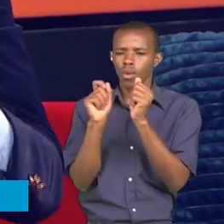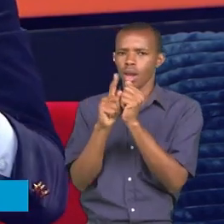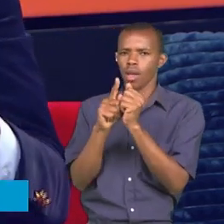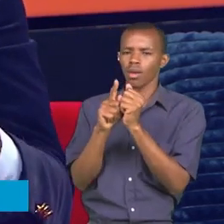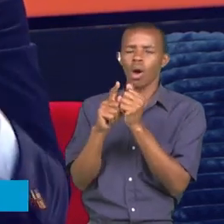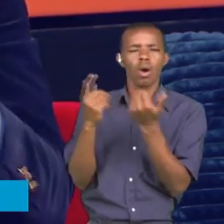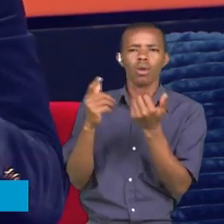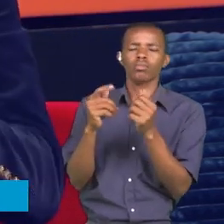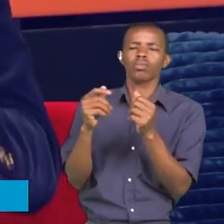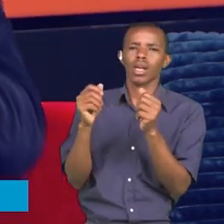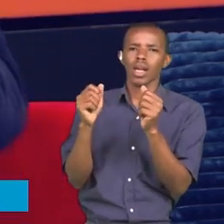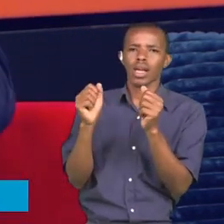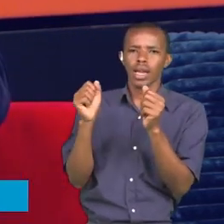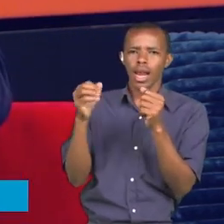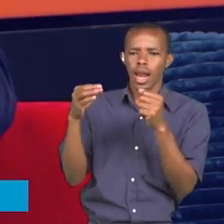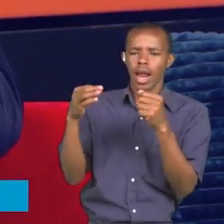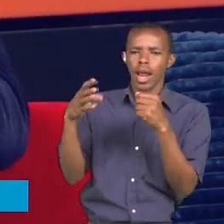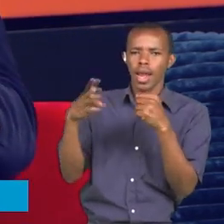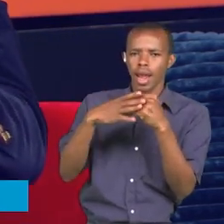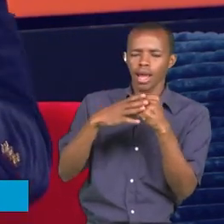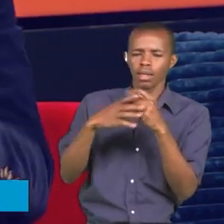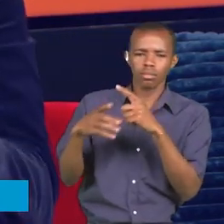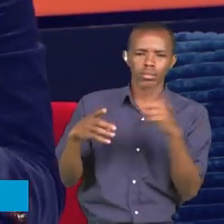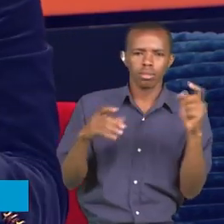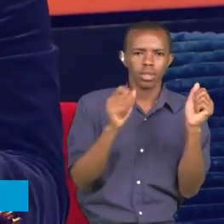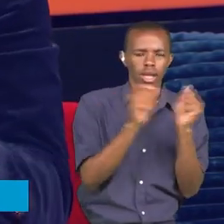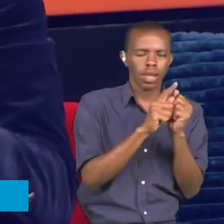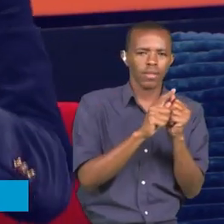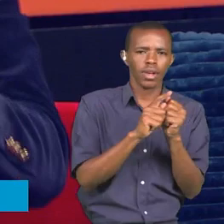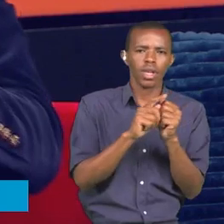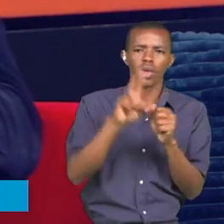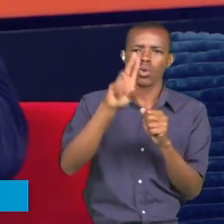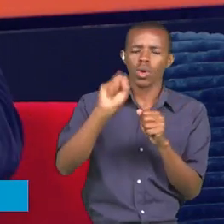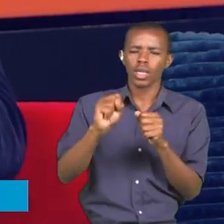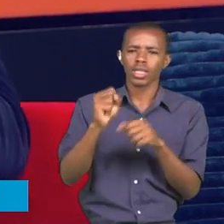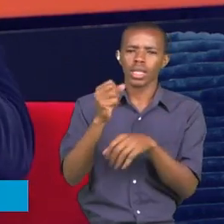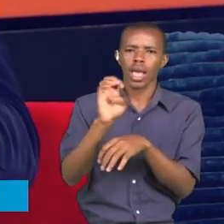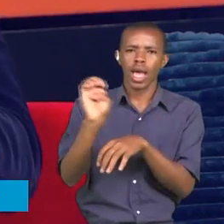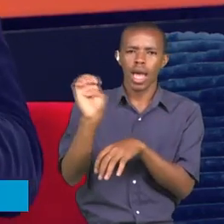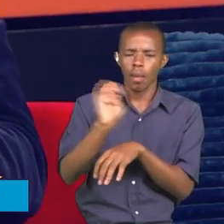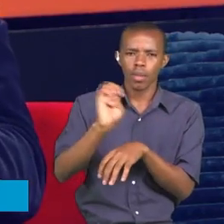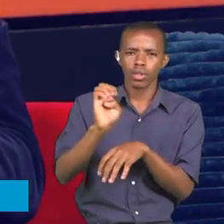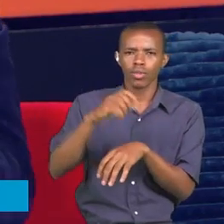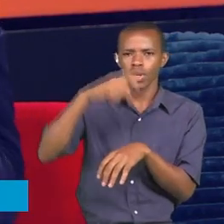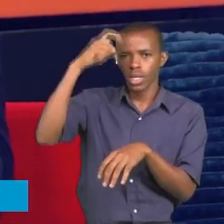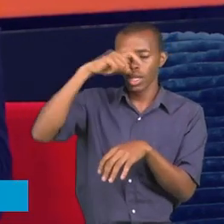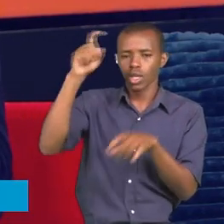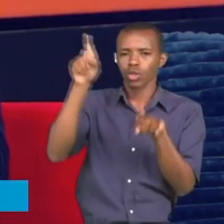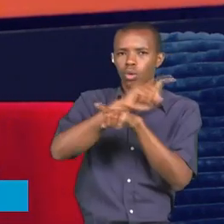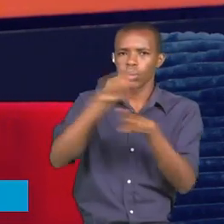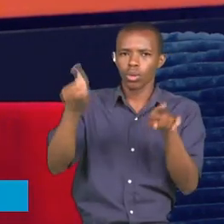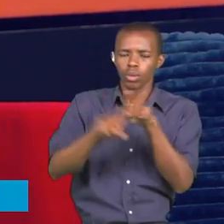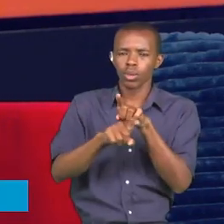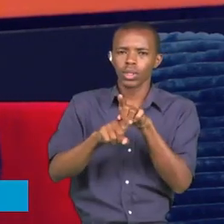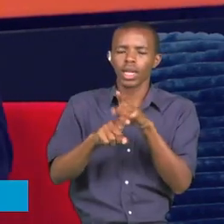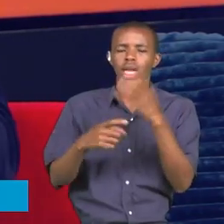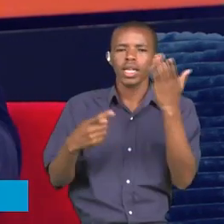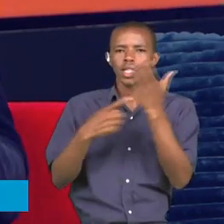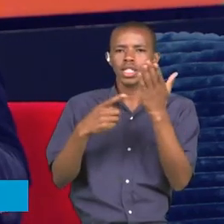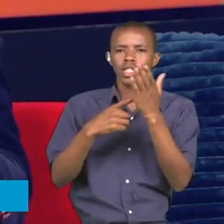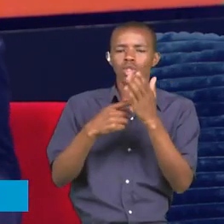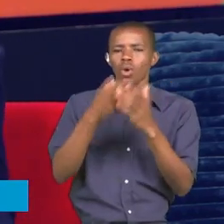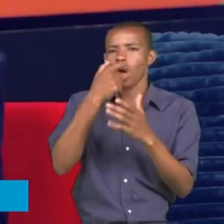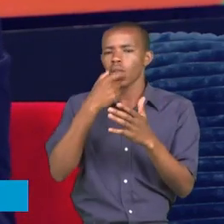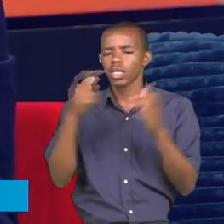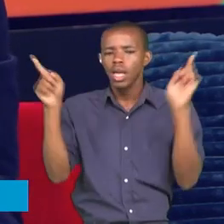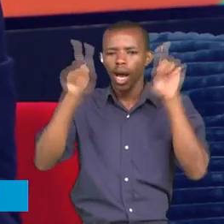from 9 a.m. actually to 11 a.m. there'll be a session at the U.S. Embassy about the intellectual property and inclining to the digital age, what is